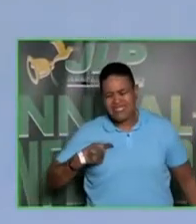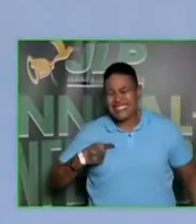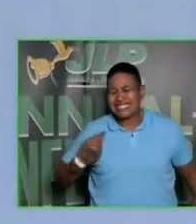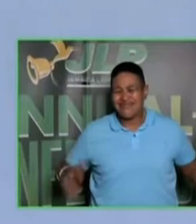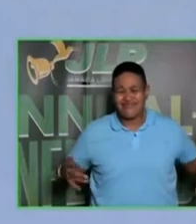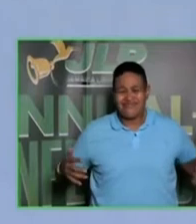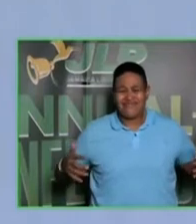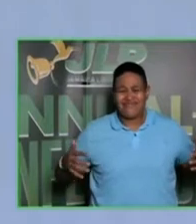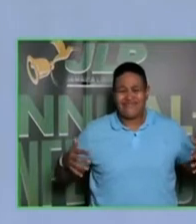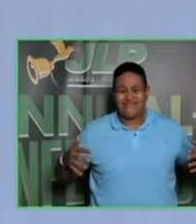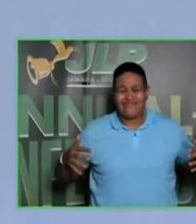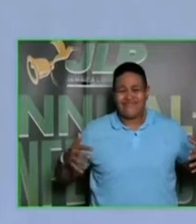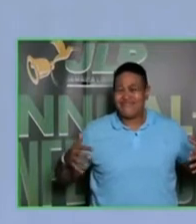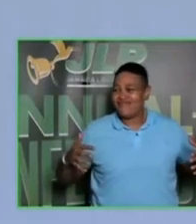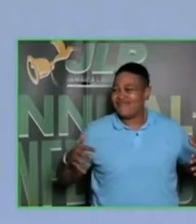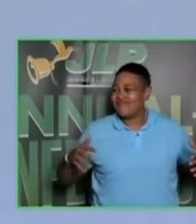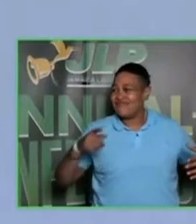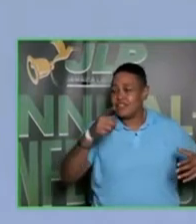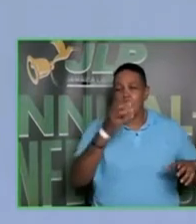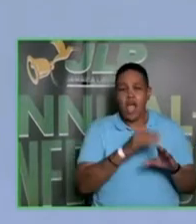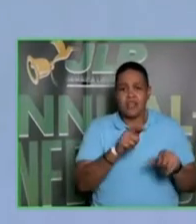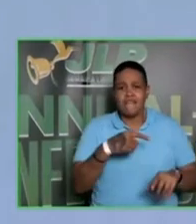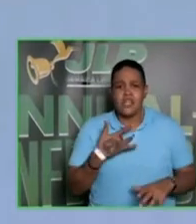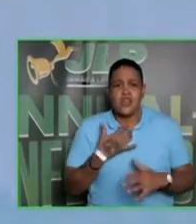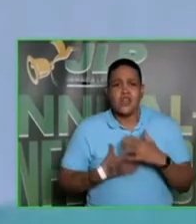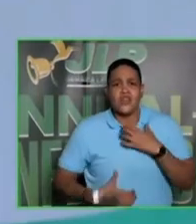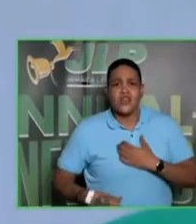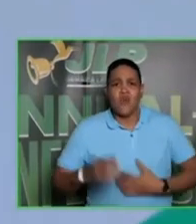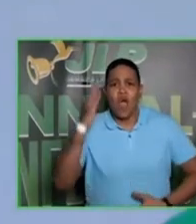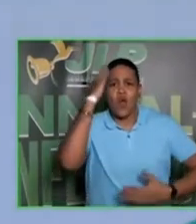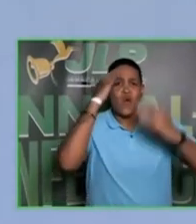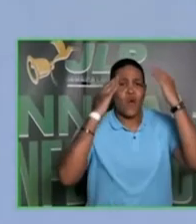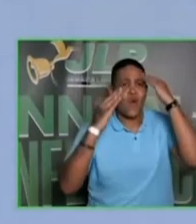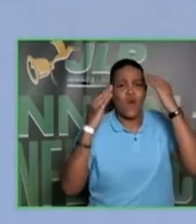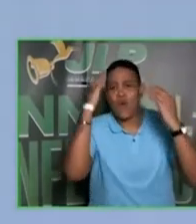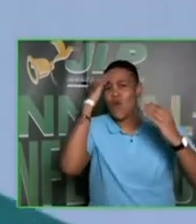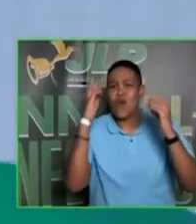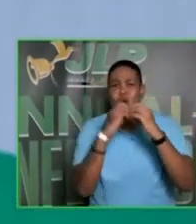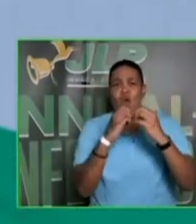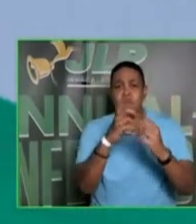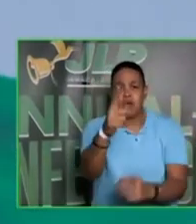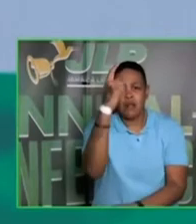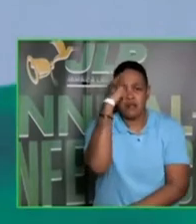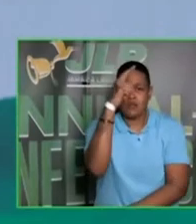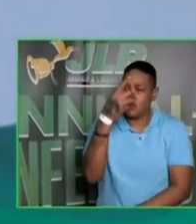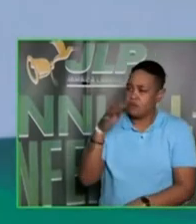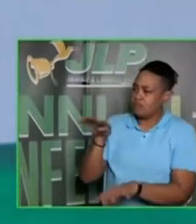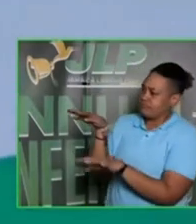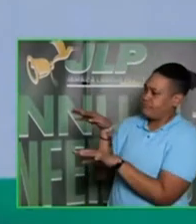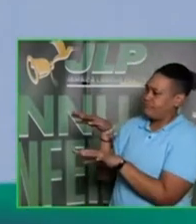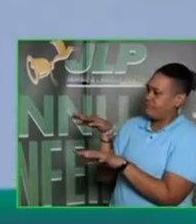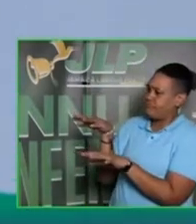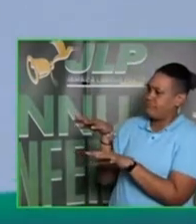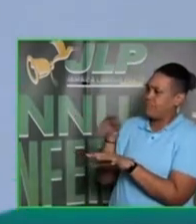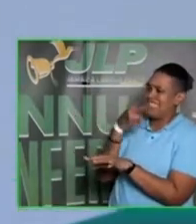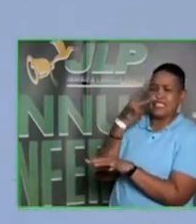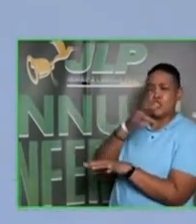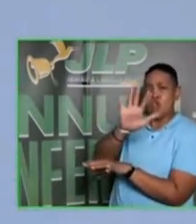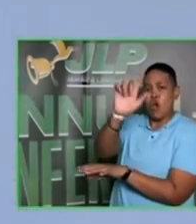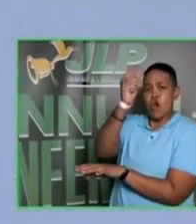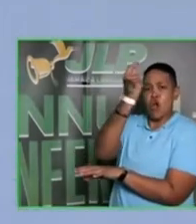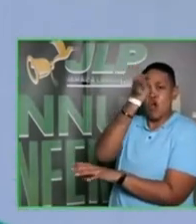substantially whetted your appetite. I think you have seen that your